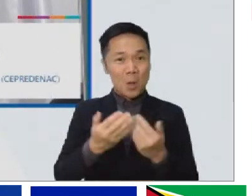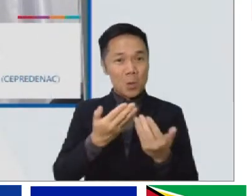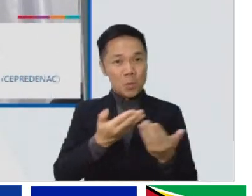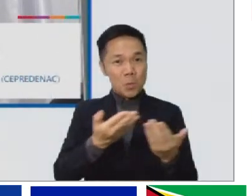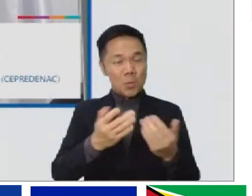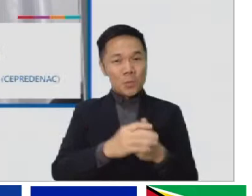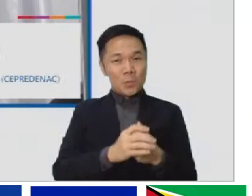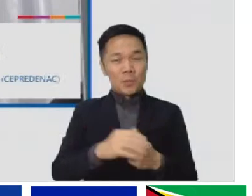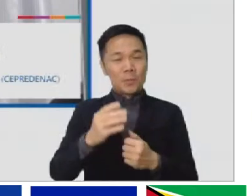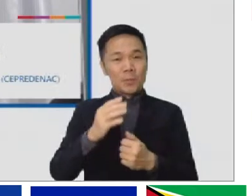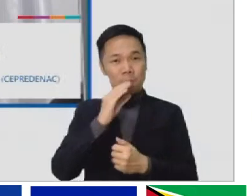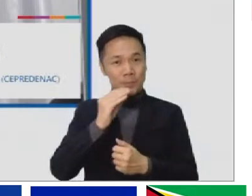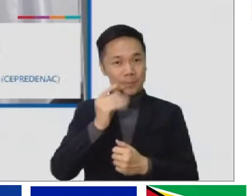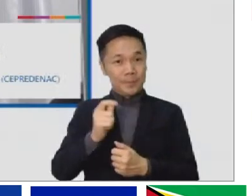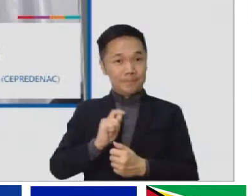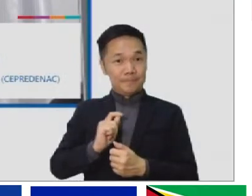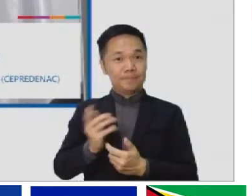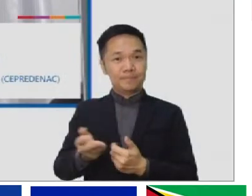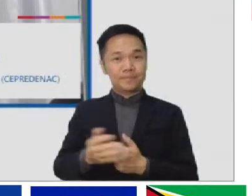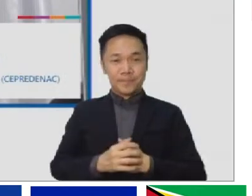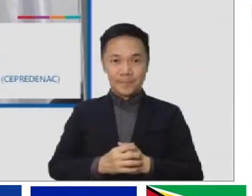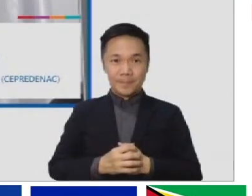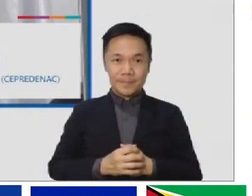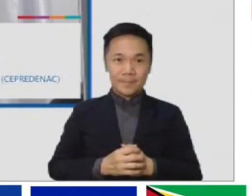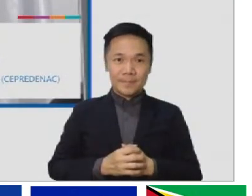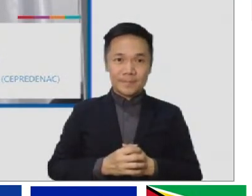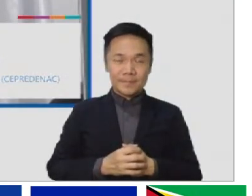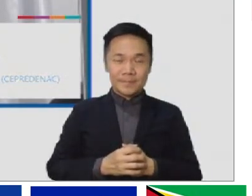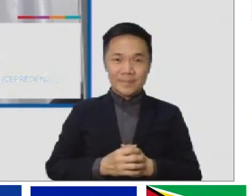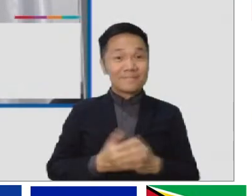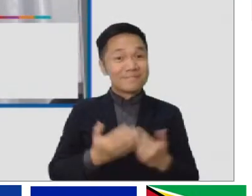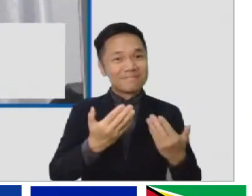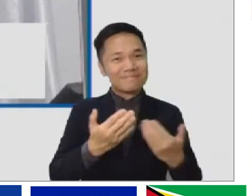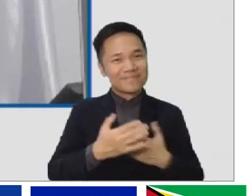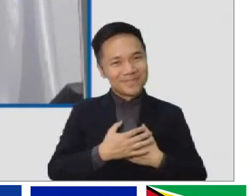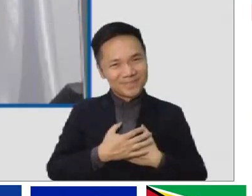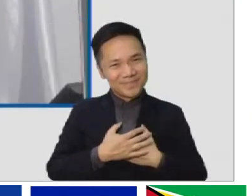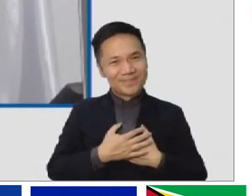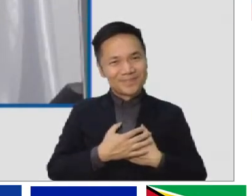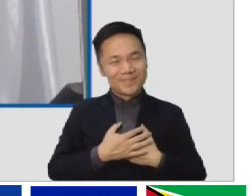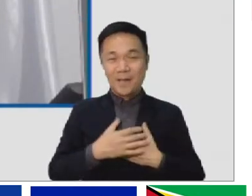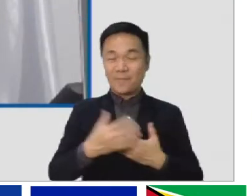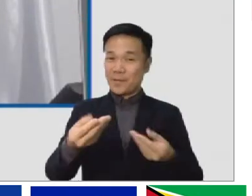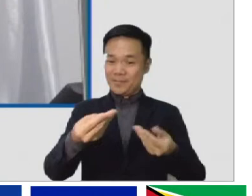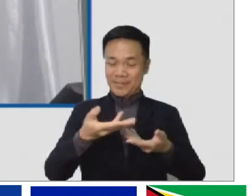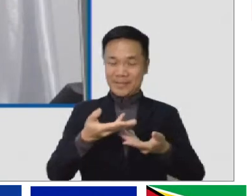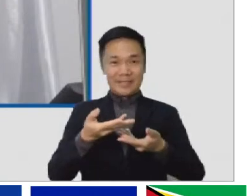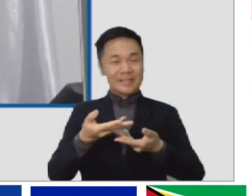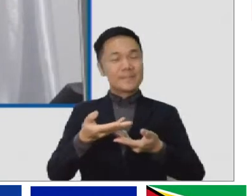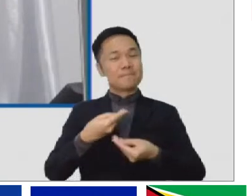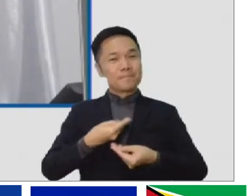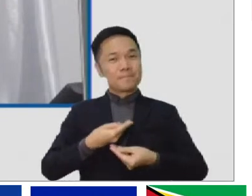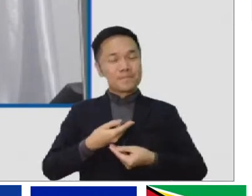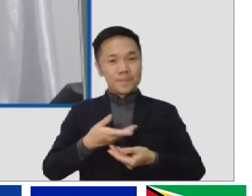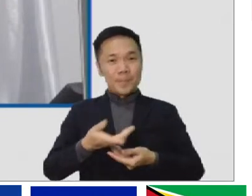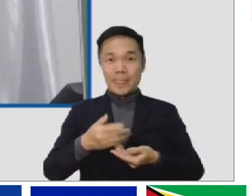esfuerzos que venimos promoviendo. Thank you so much for just sharing the time and the efforts that we have been coordinating.